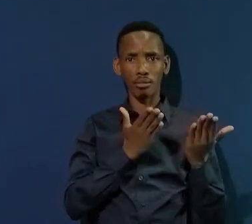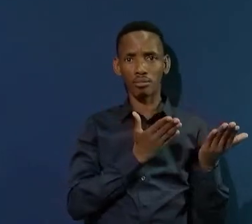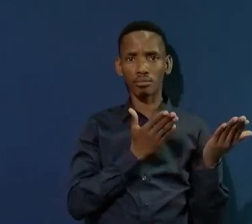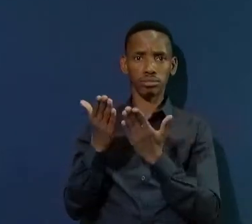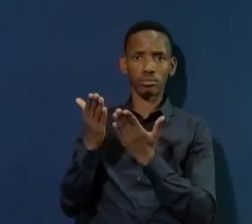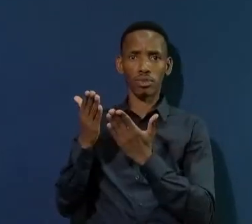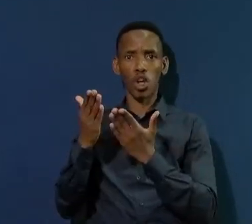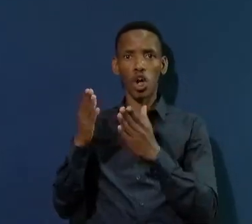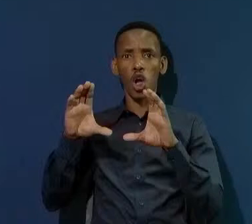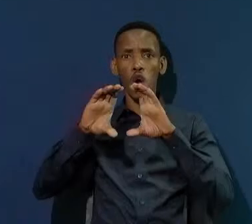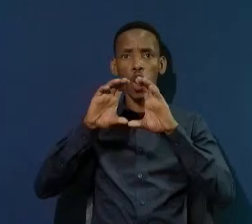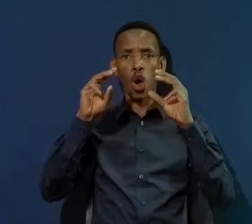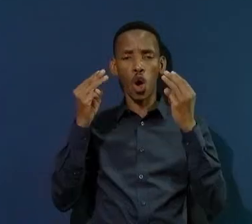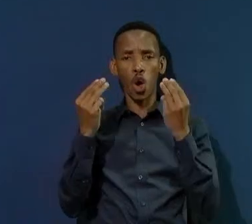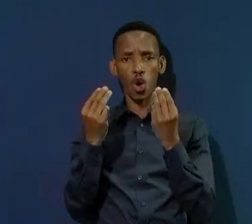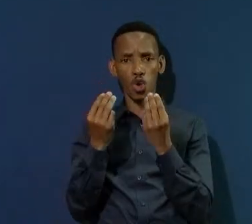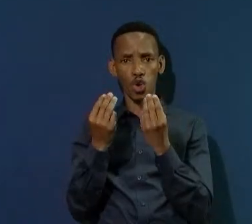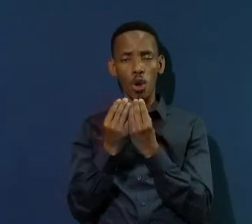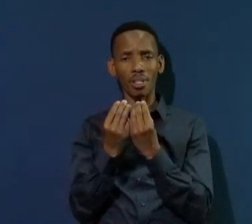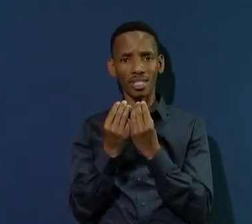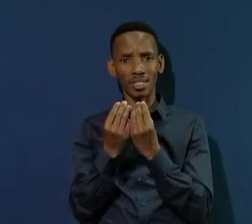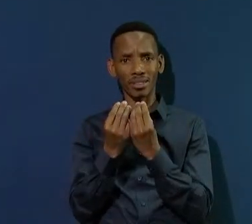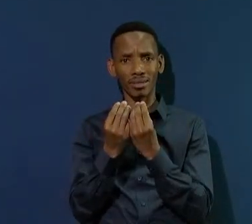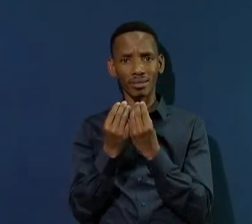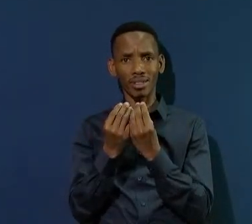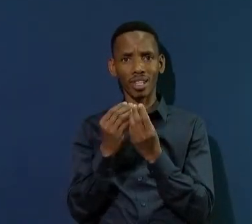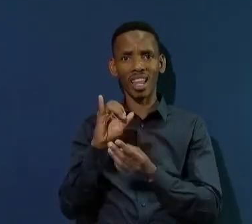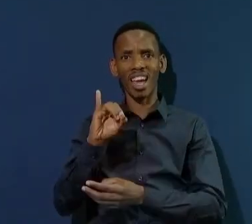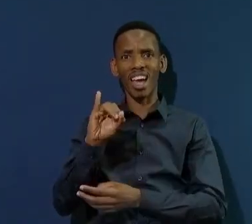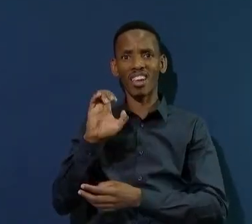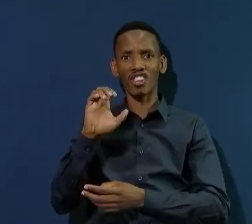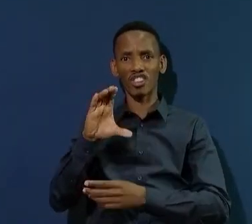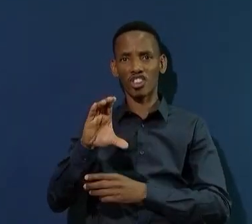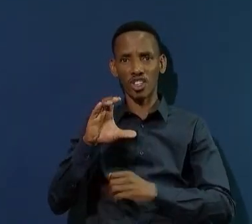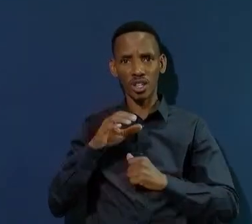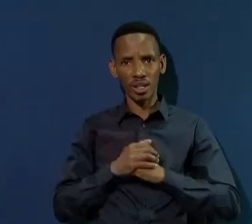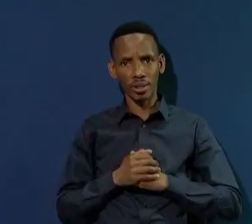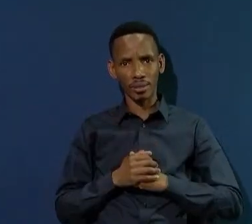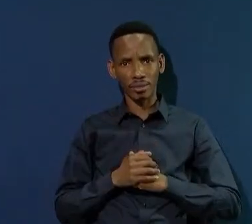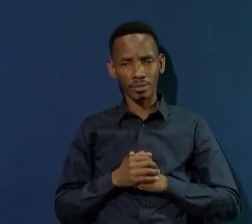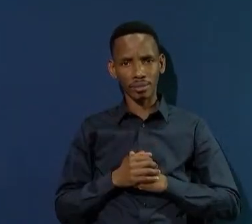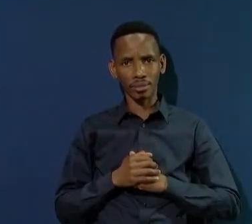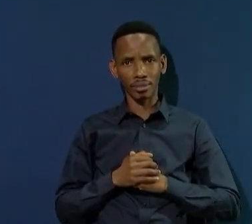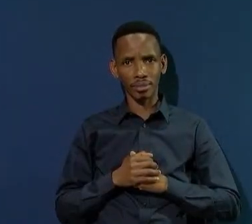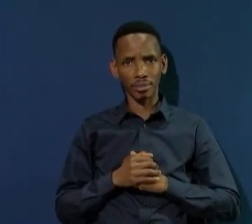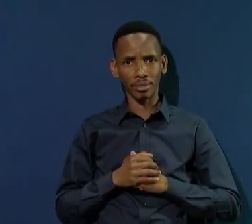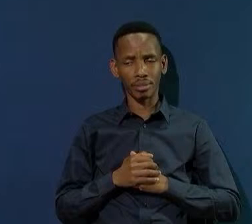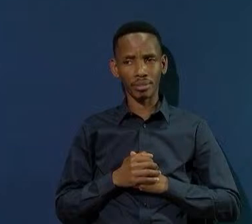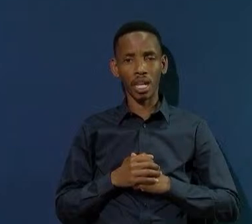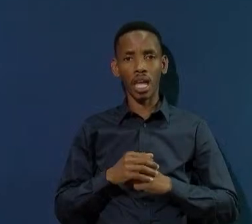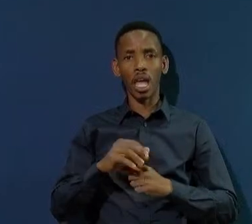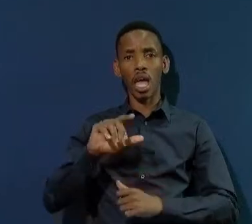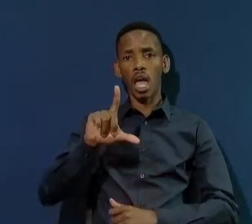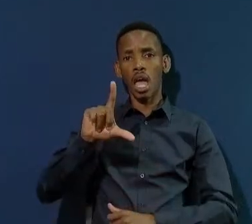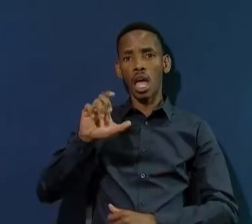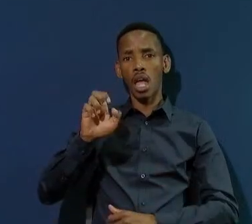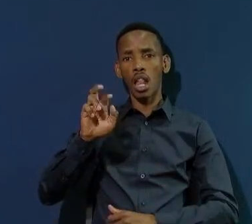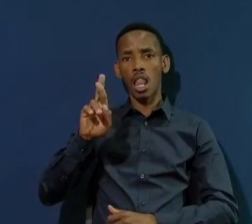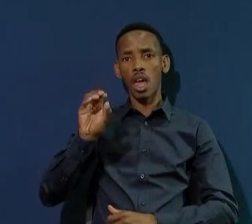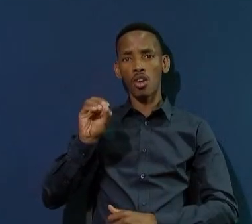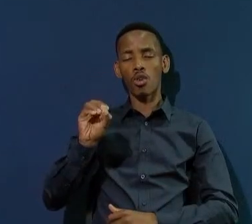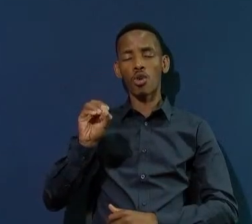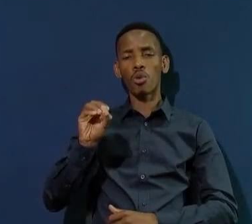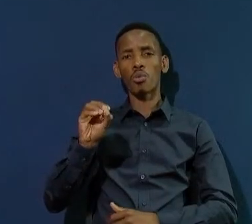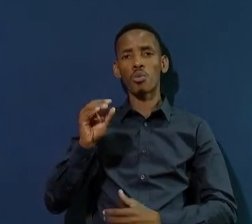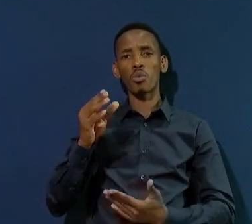commission at the Independent Electoral Commission. Right. Yes. Leroux, we have since established